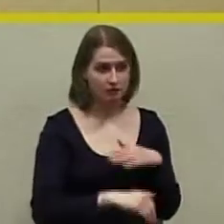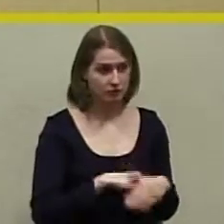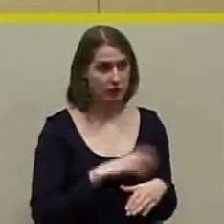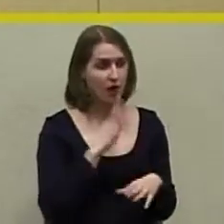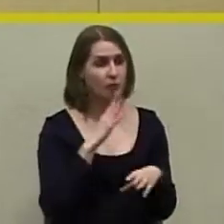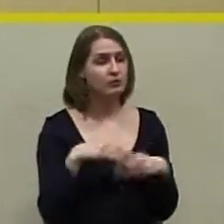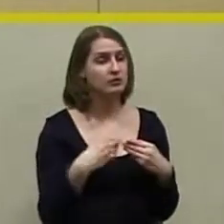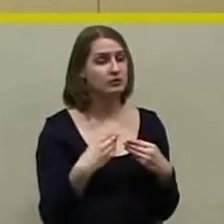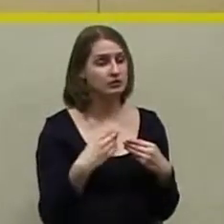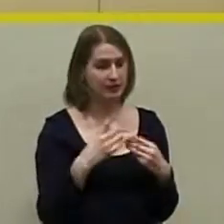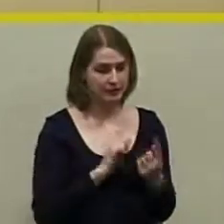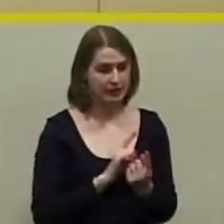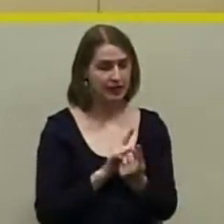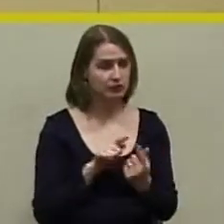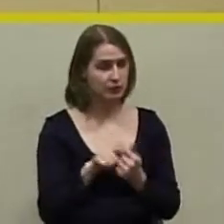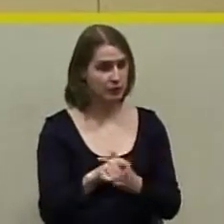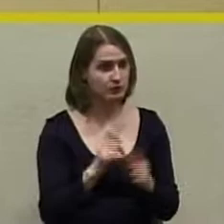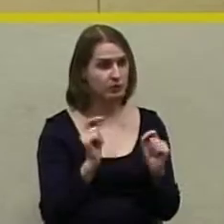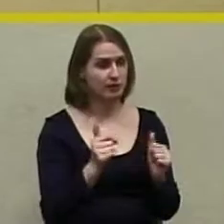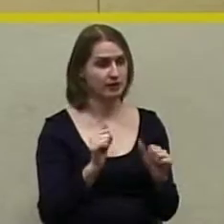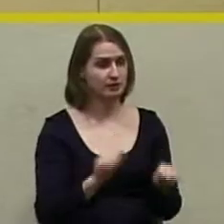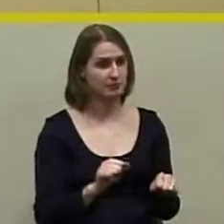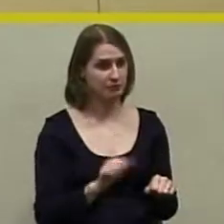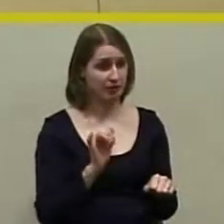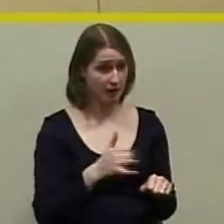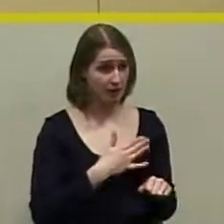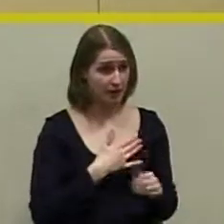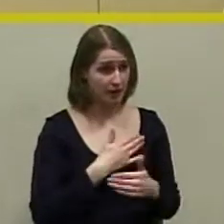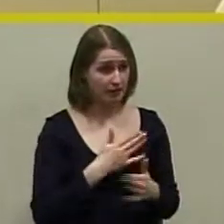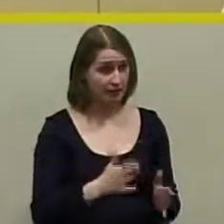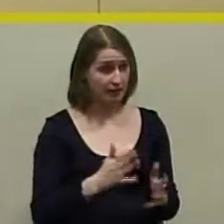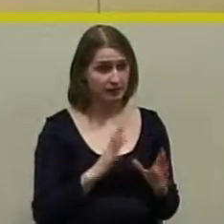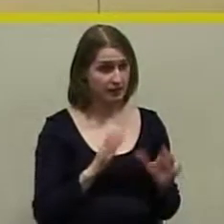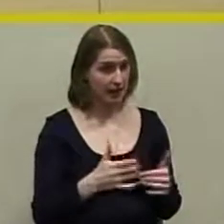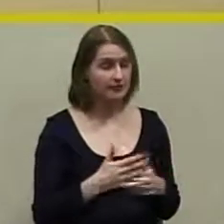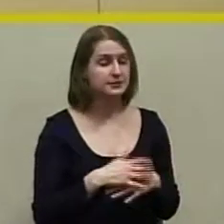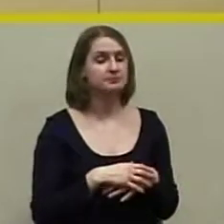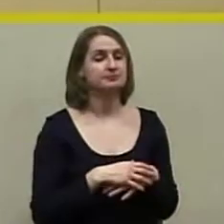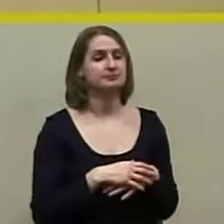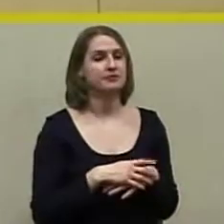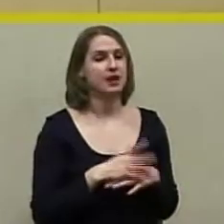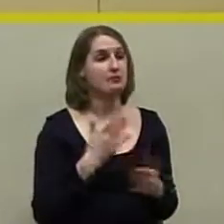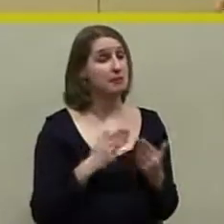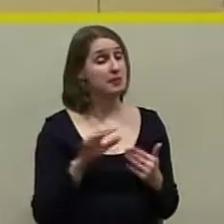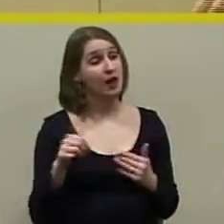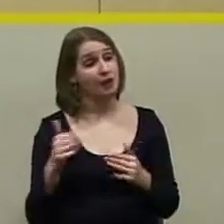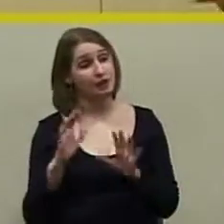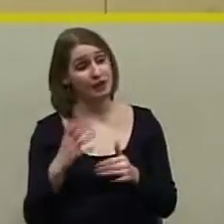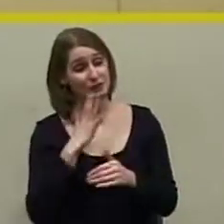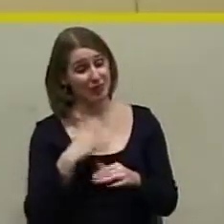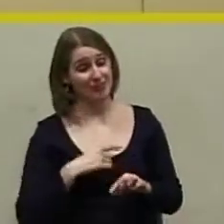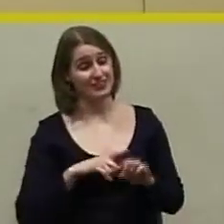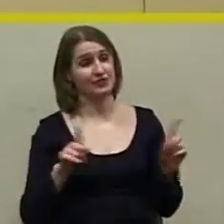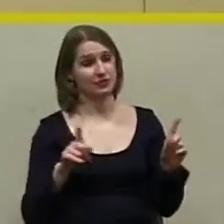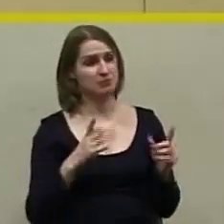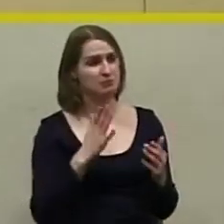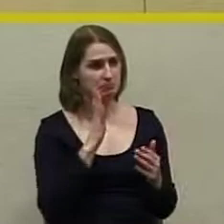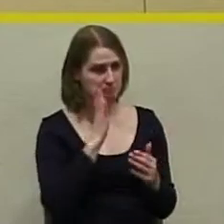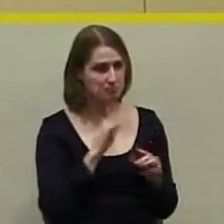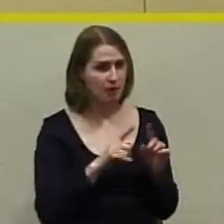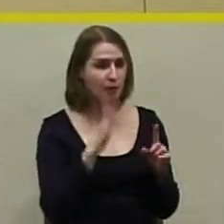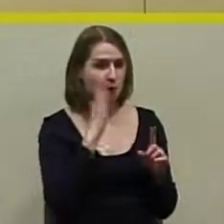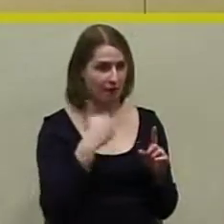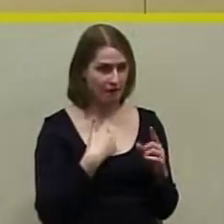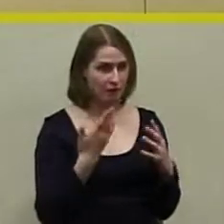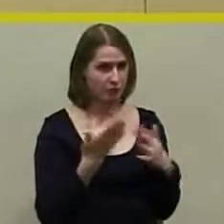you as quickly as possible. Now that was in my class. Somebody else's class may have a different signal, but there's going to be a break system worked into this